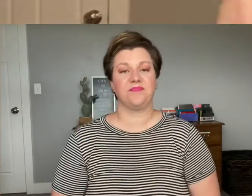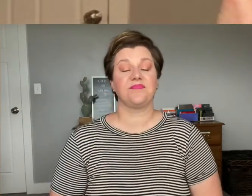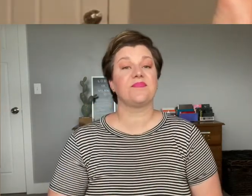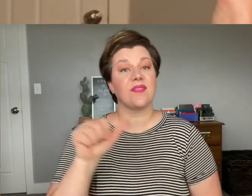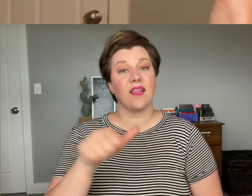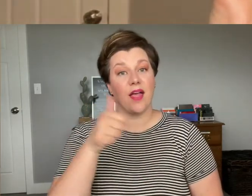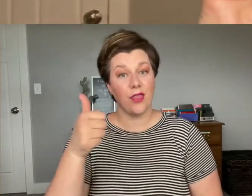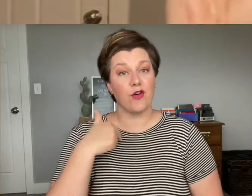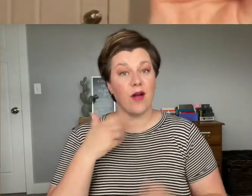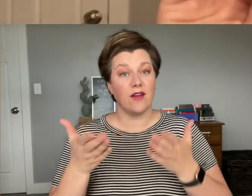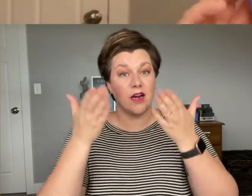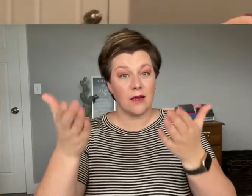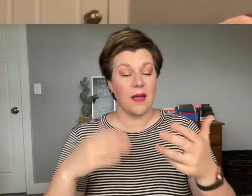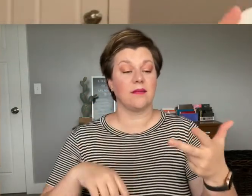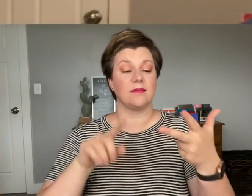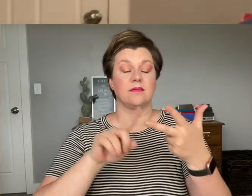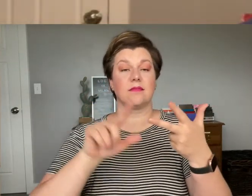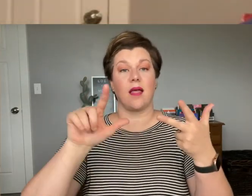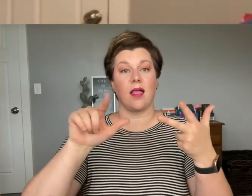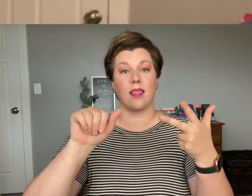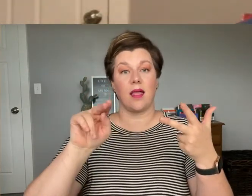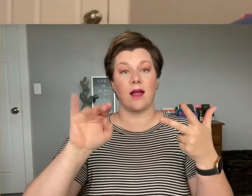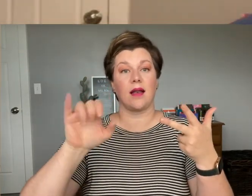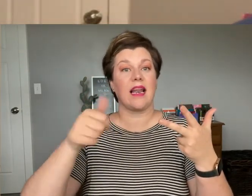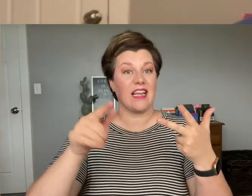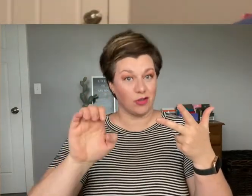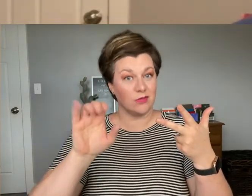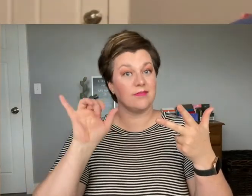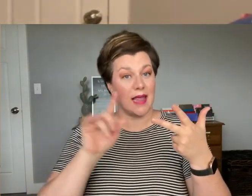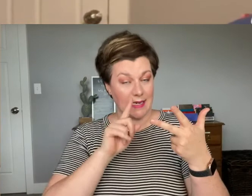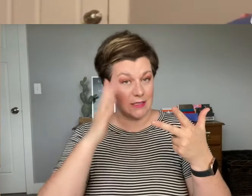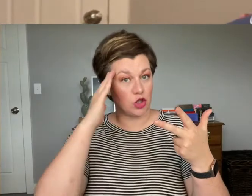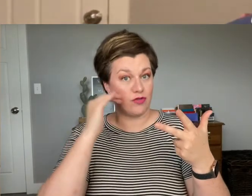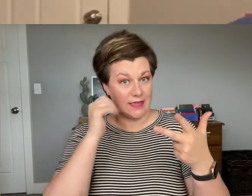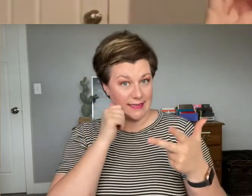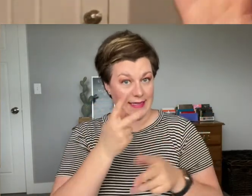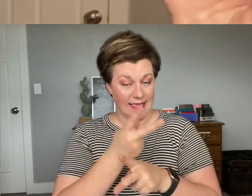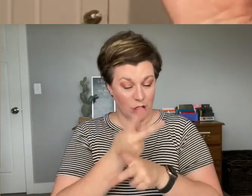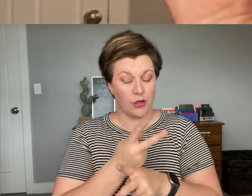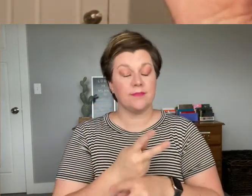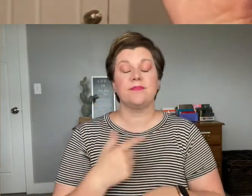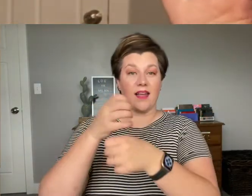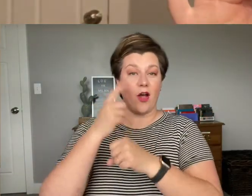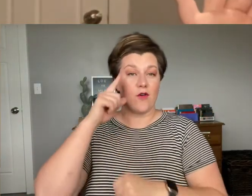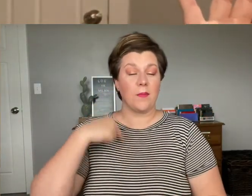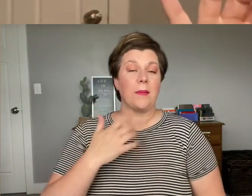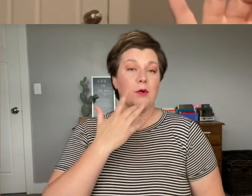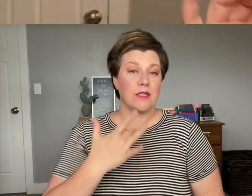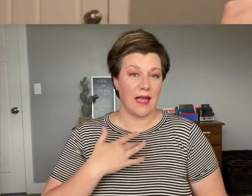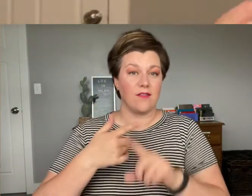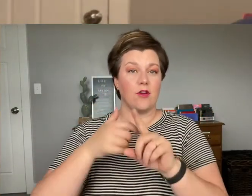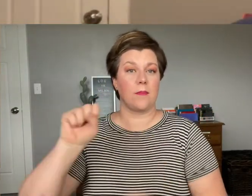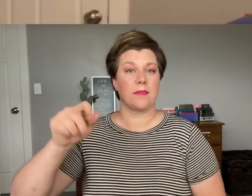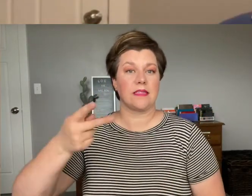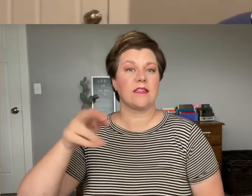are Laneige. Laneige is Korean skincare, and they have a couple different ones. I got these samples for my birthday